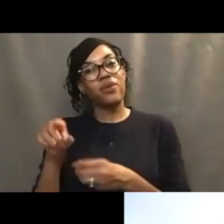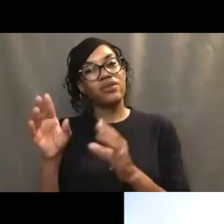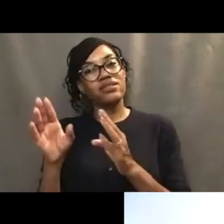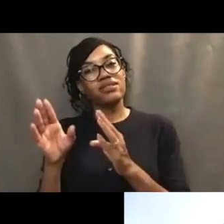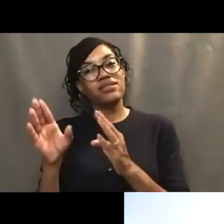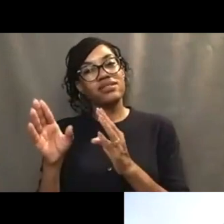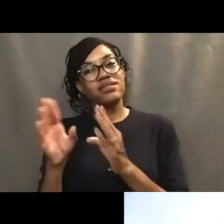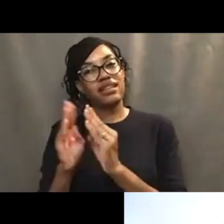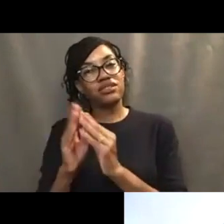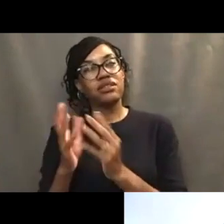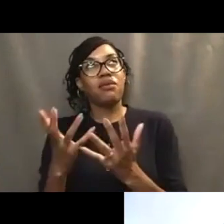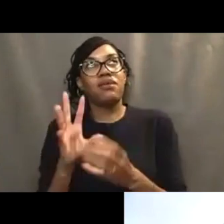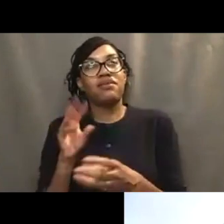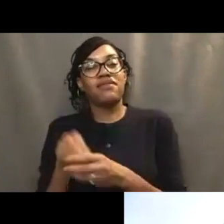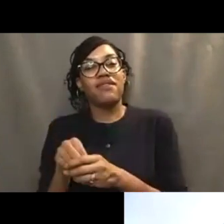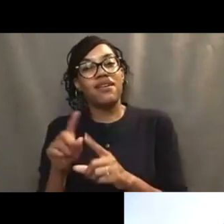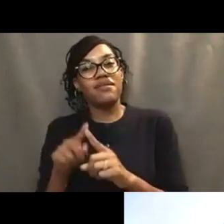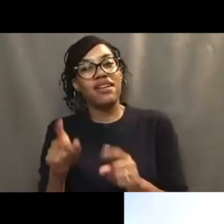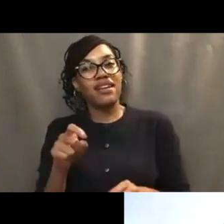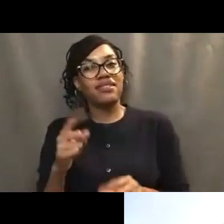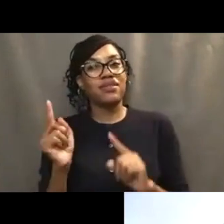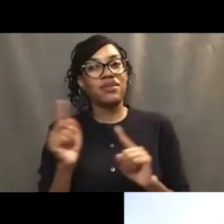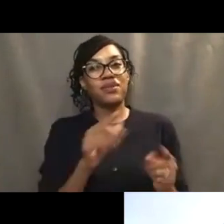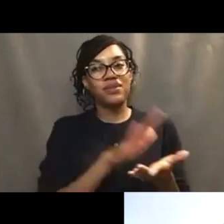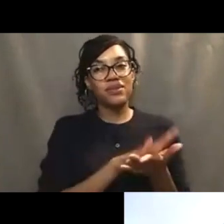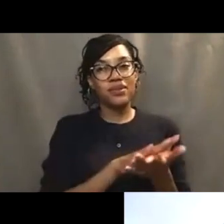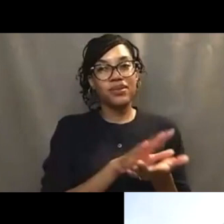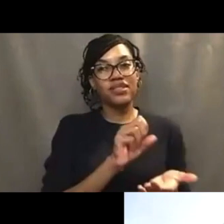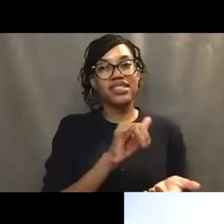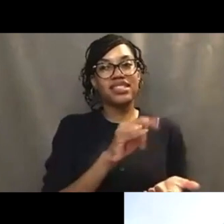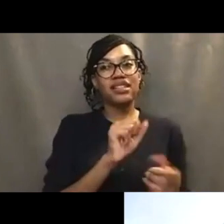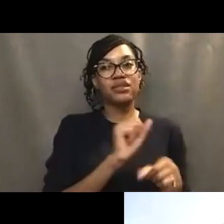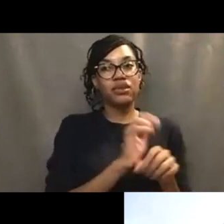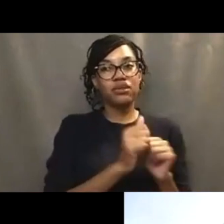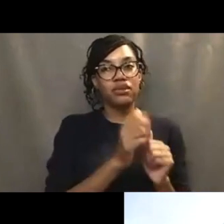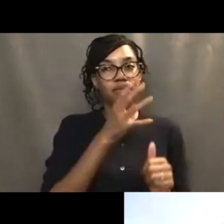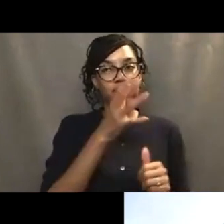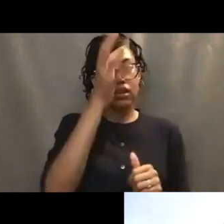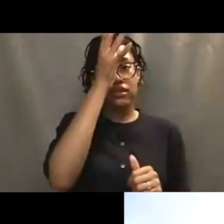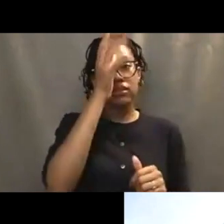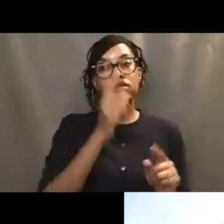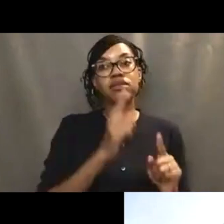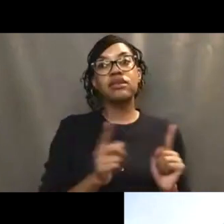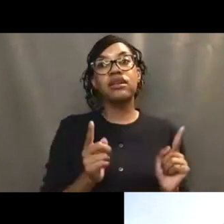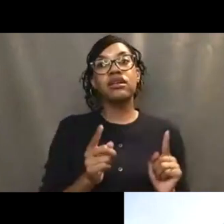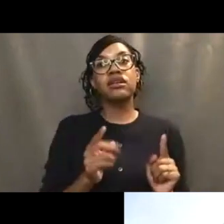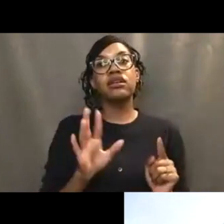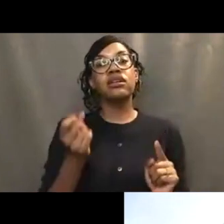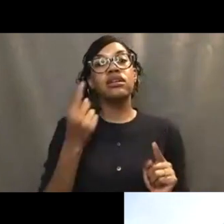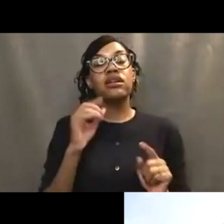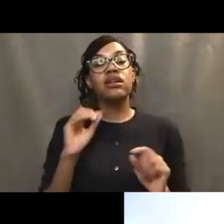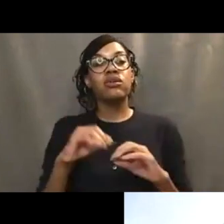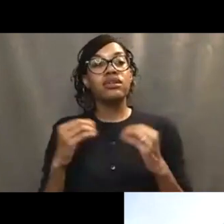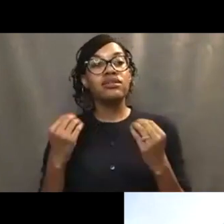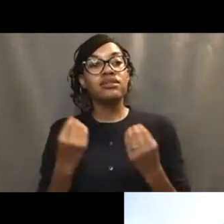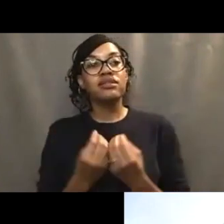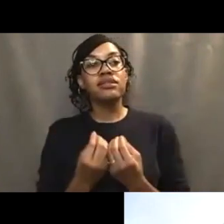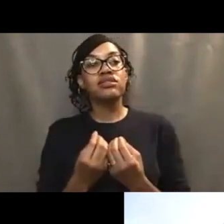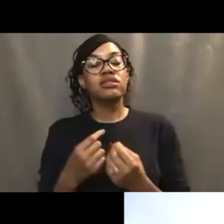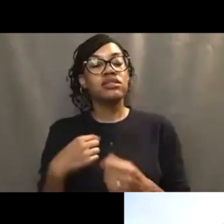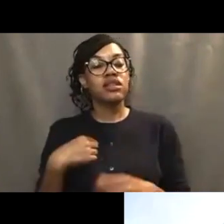to be, but you know, I had to be at school sites working with parents, but organizations, I